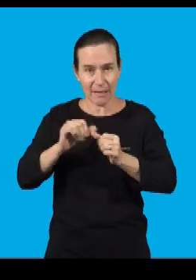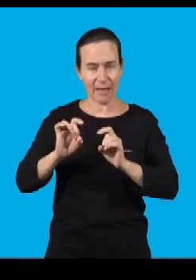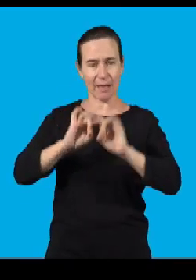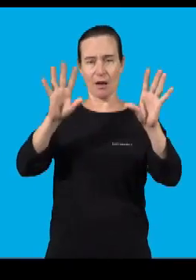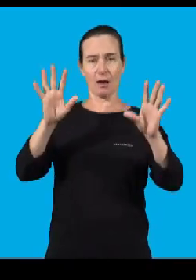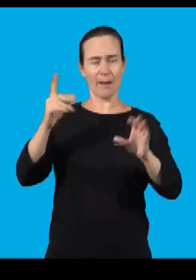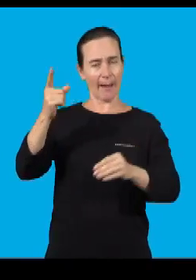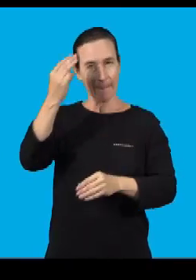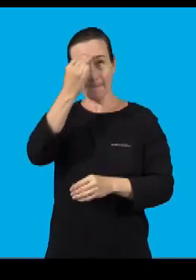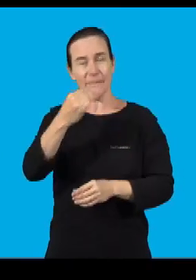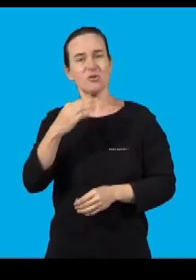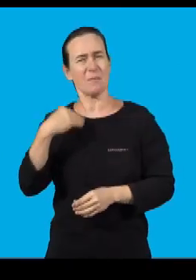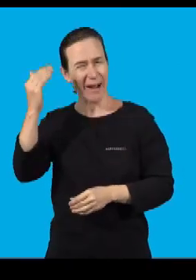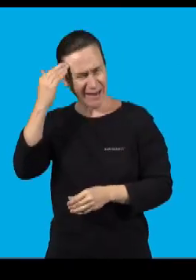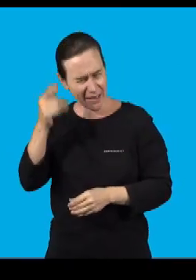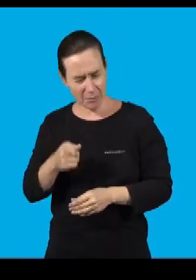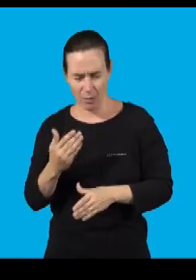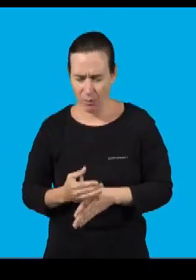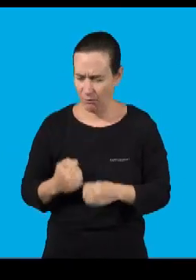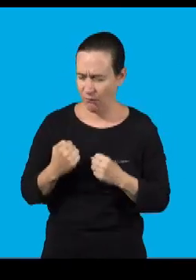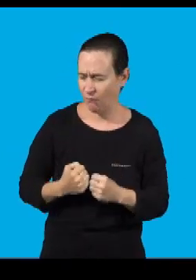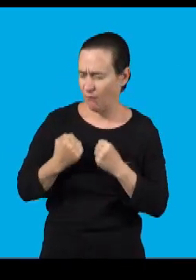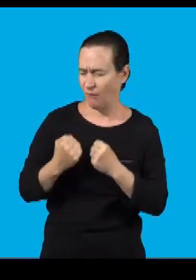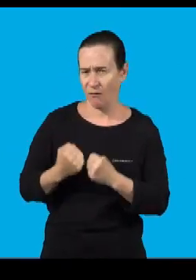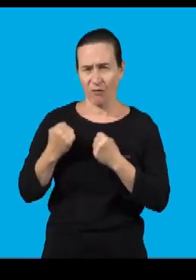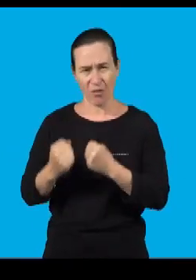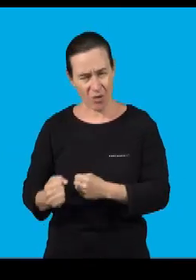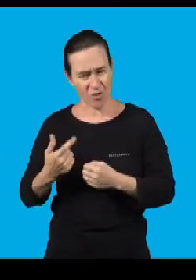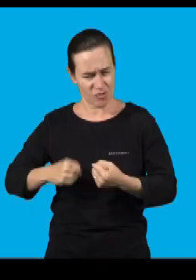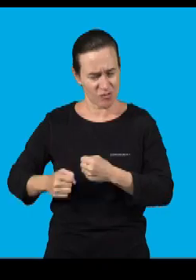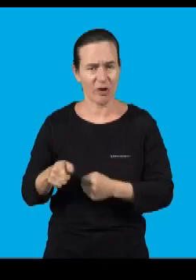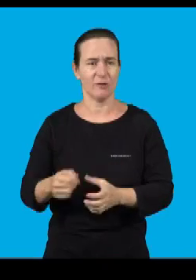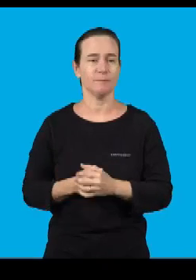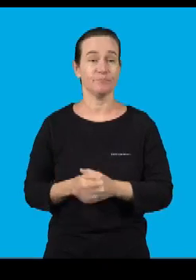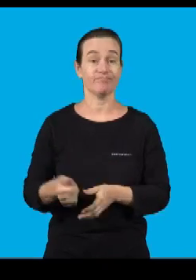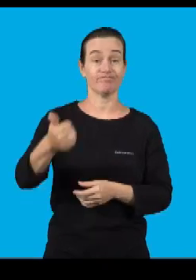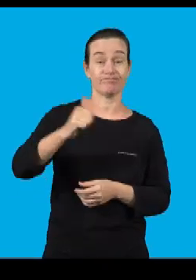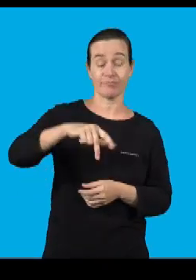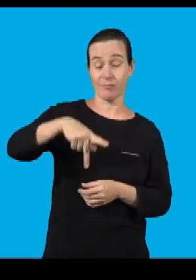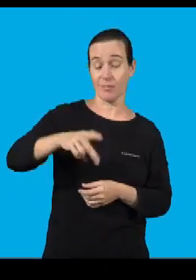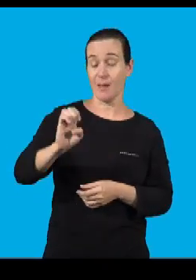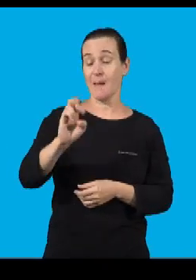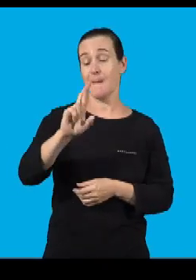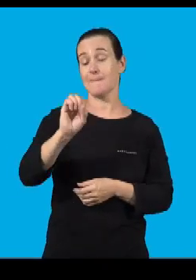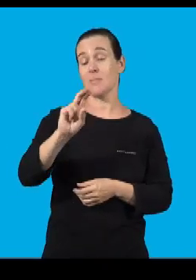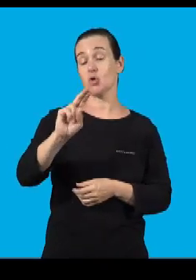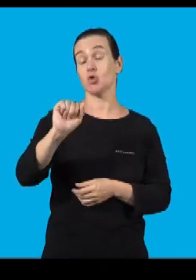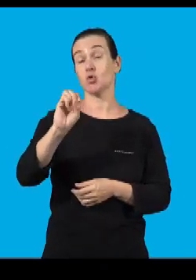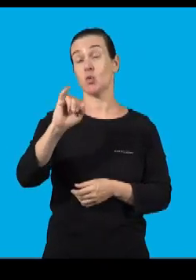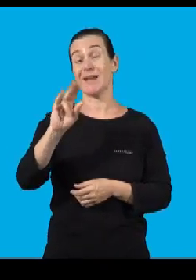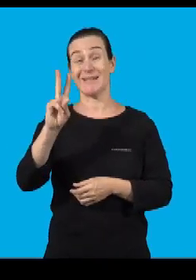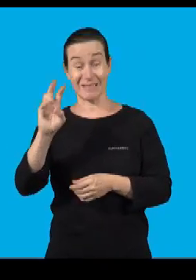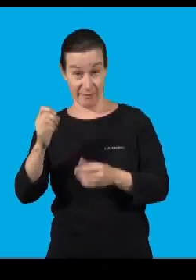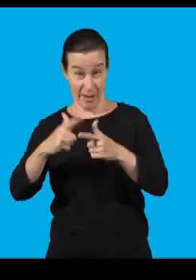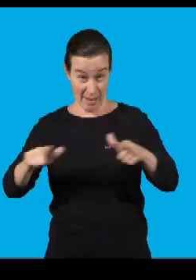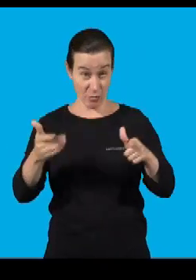so that it leaves an impact with the reader. Okay, we're moving on. Our persuasive language, all right.